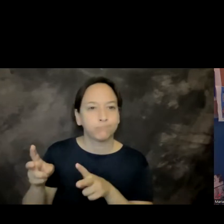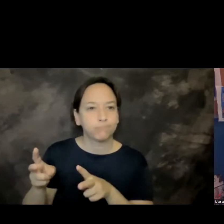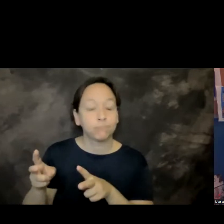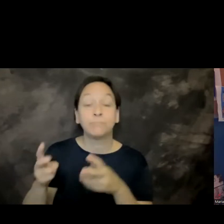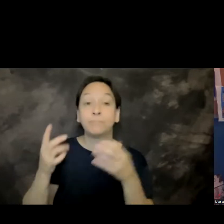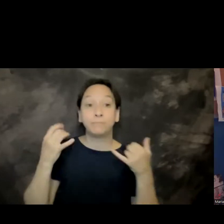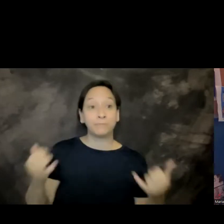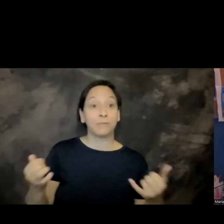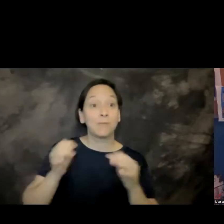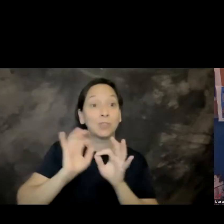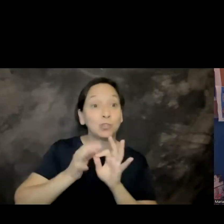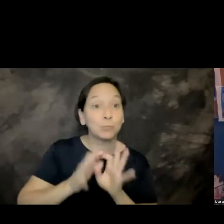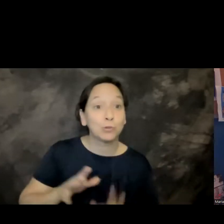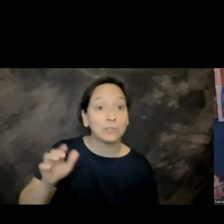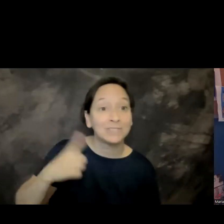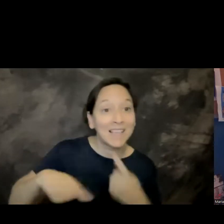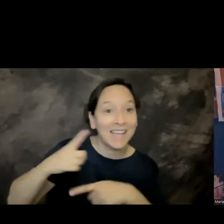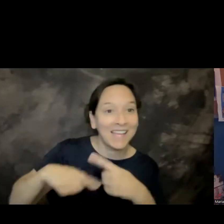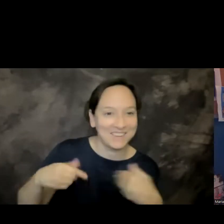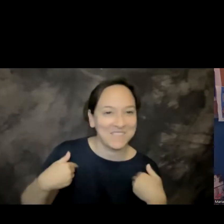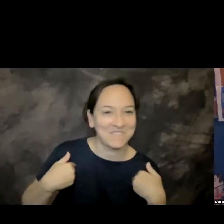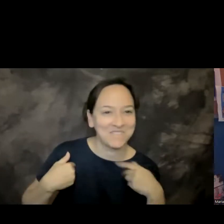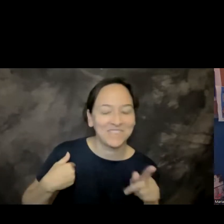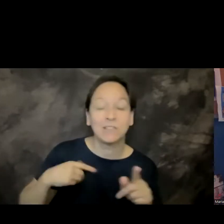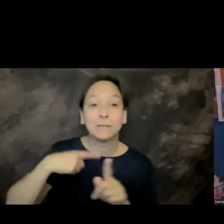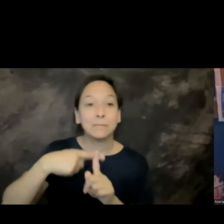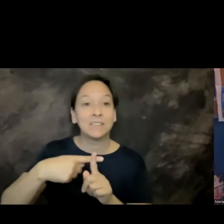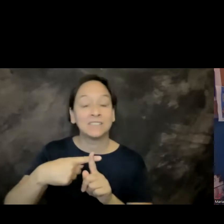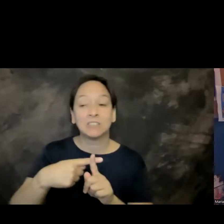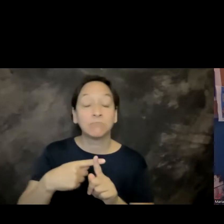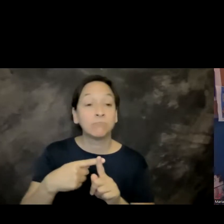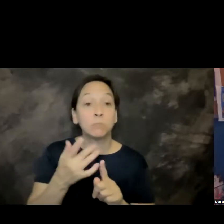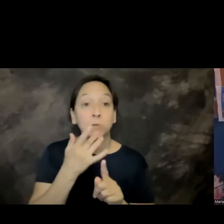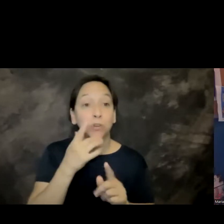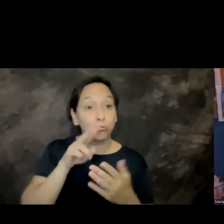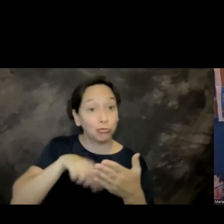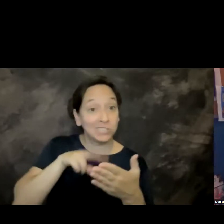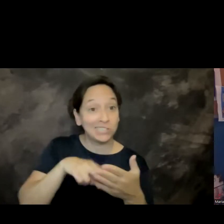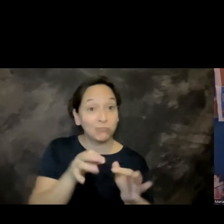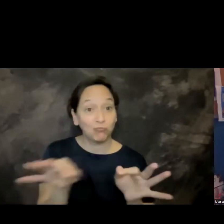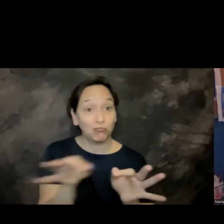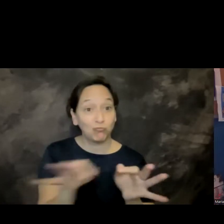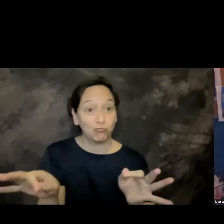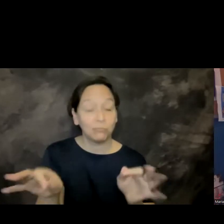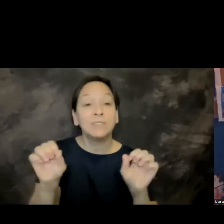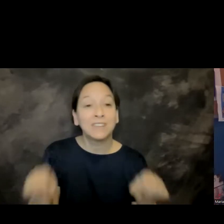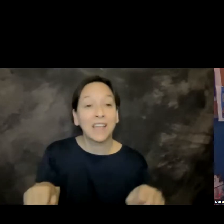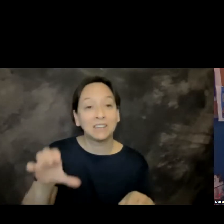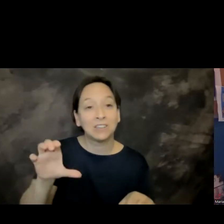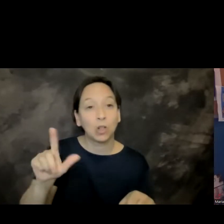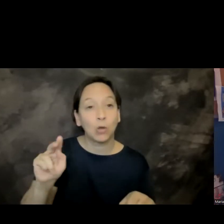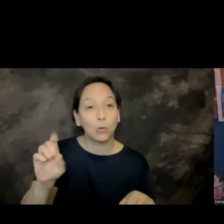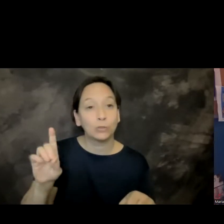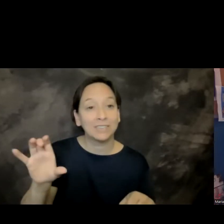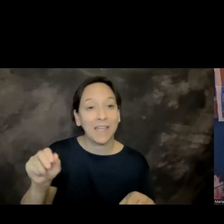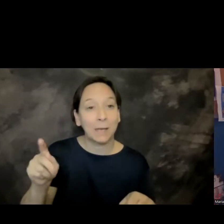As you can see, we also have closed captioning that you can turn on. And finally, just a reminder for everyone to speak